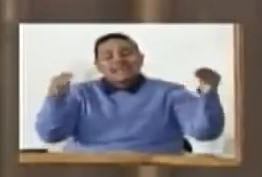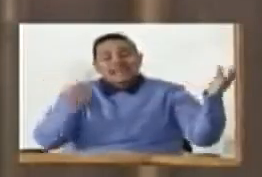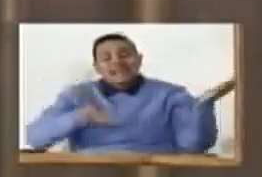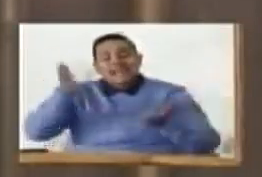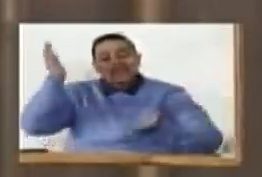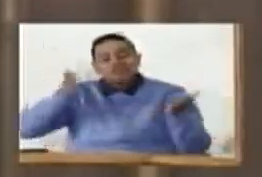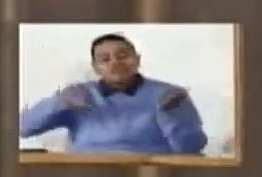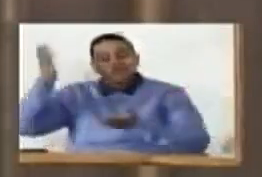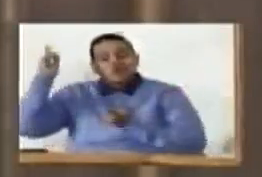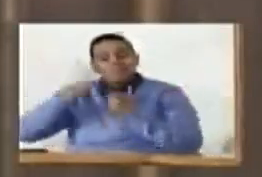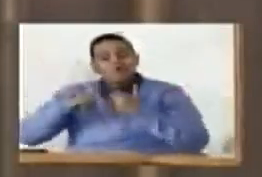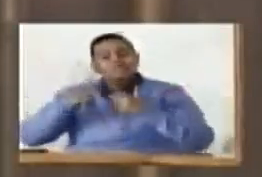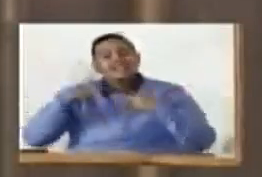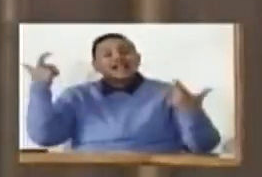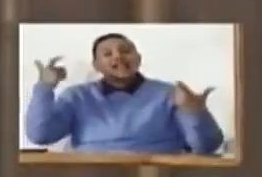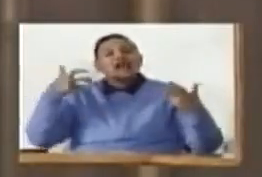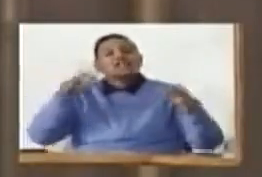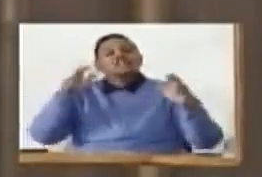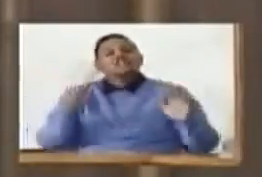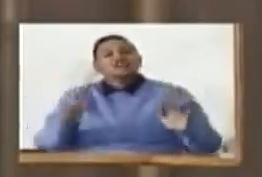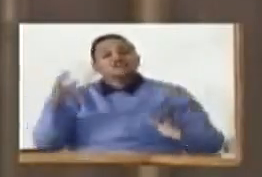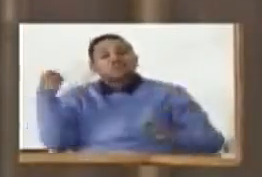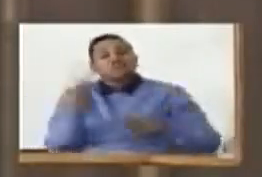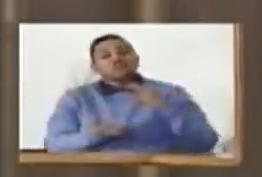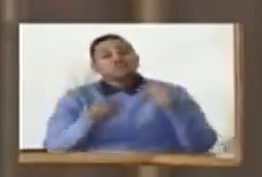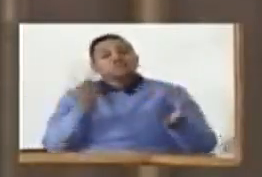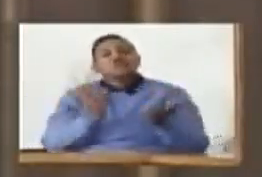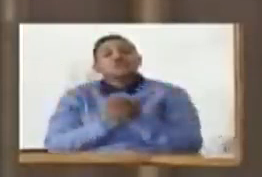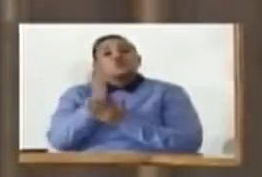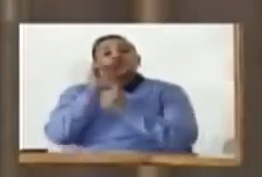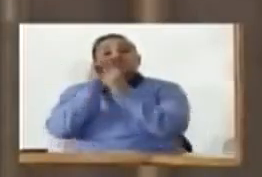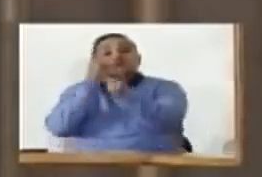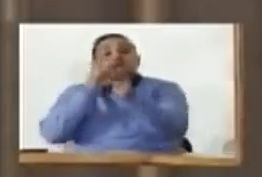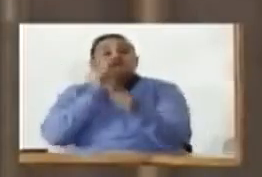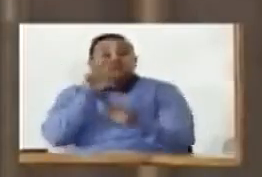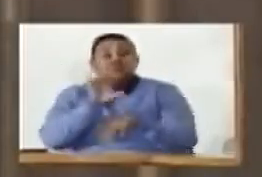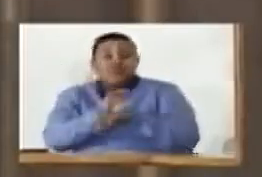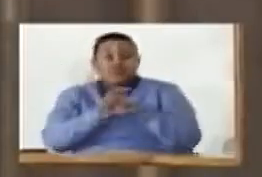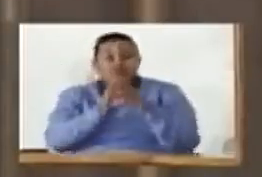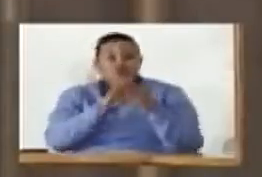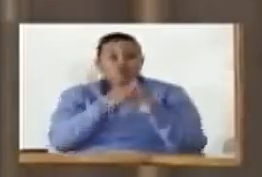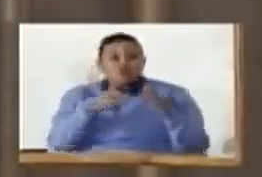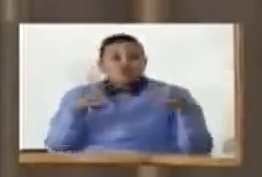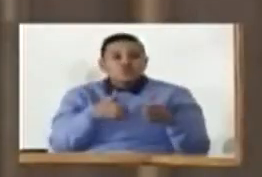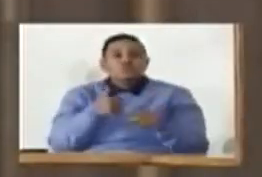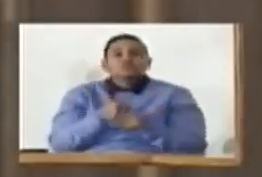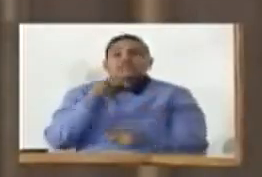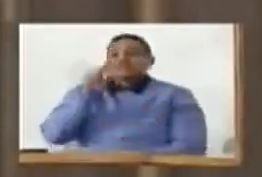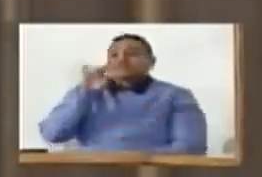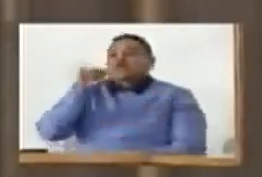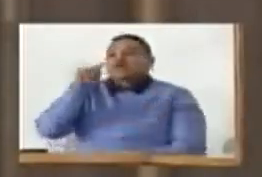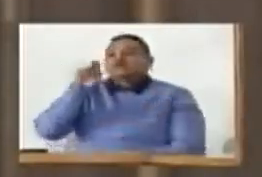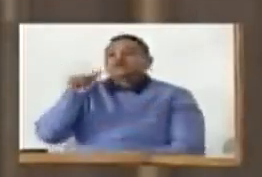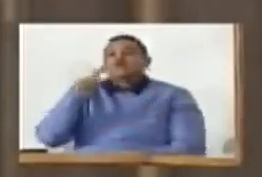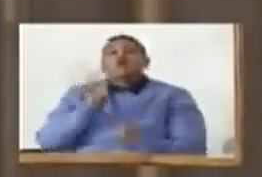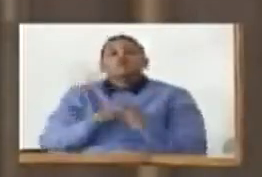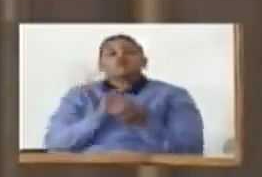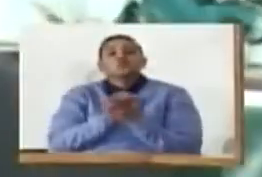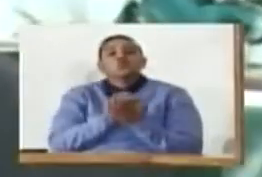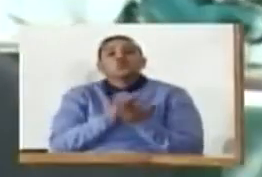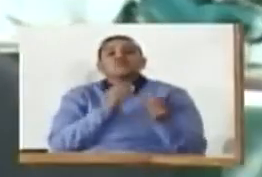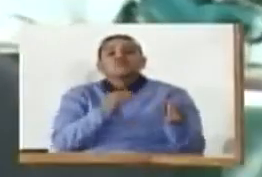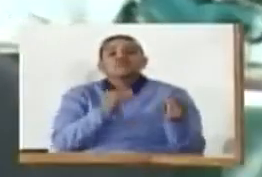exports, and large investors through targeting of CARICOM, the diaspora and school feeding